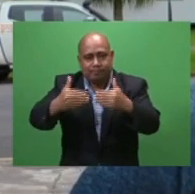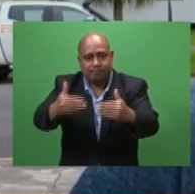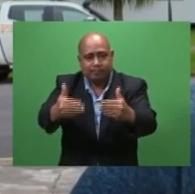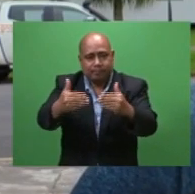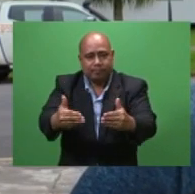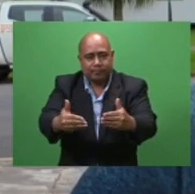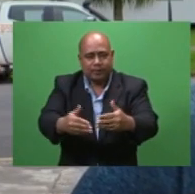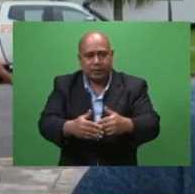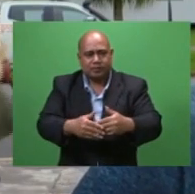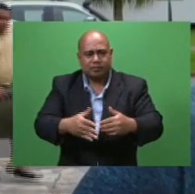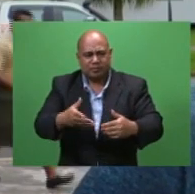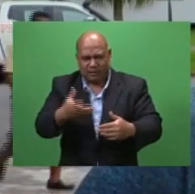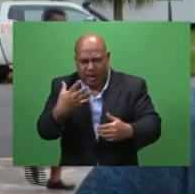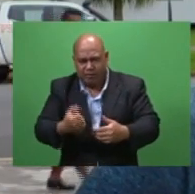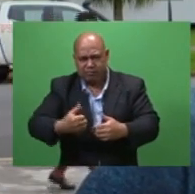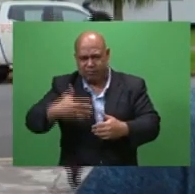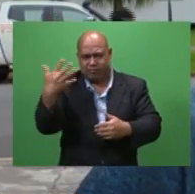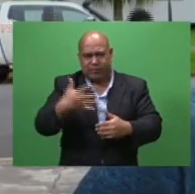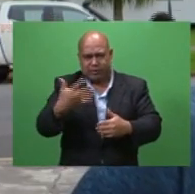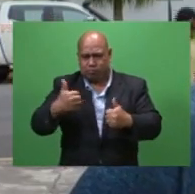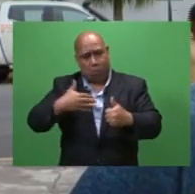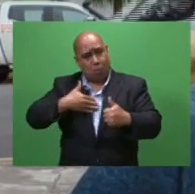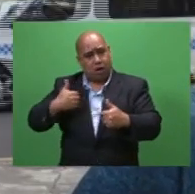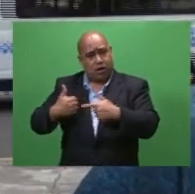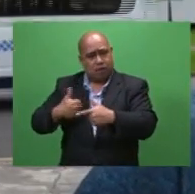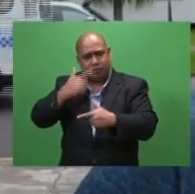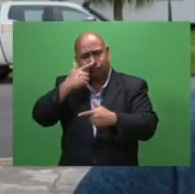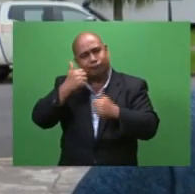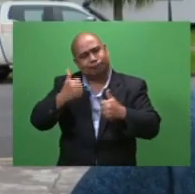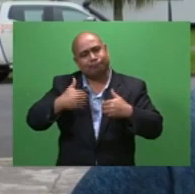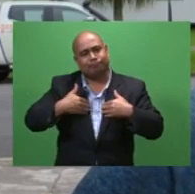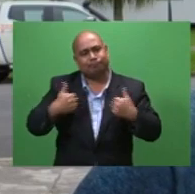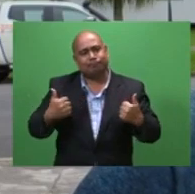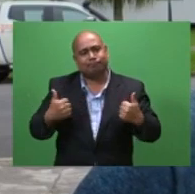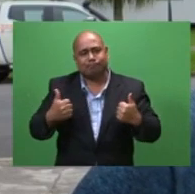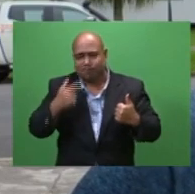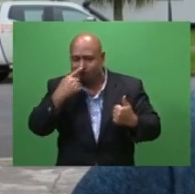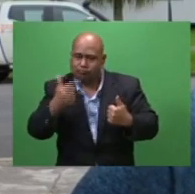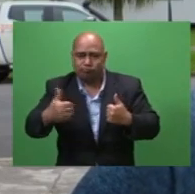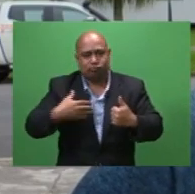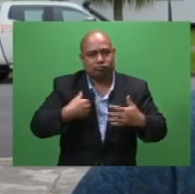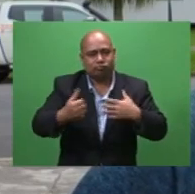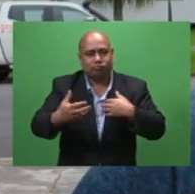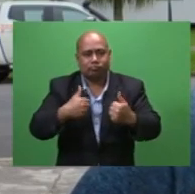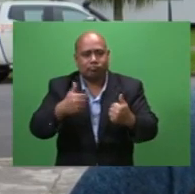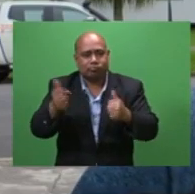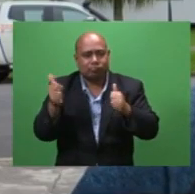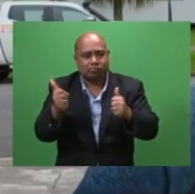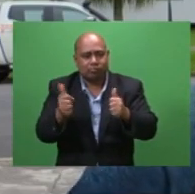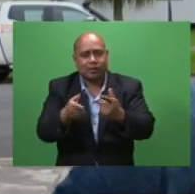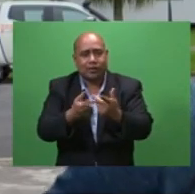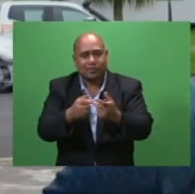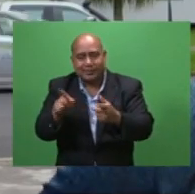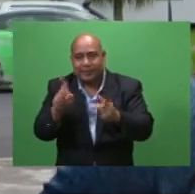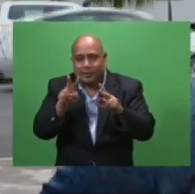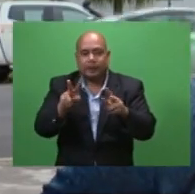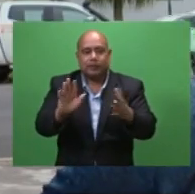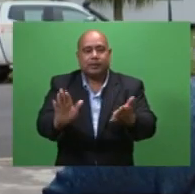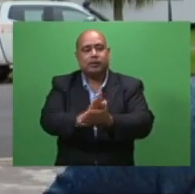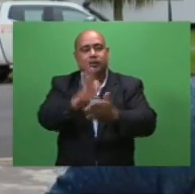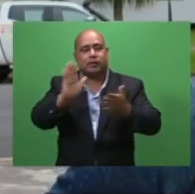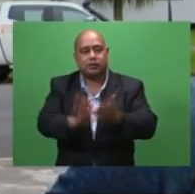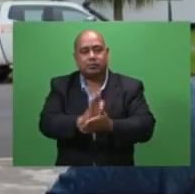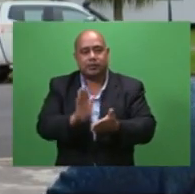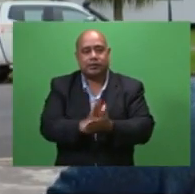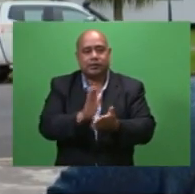have recovered and the 3 active cases. I think we're also grateful also that, it's been 18